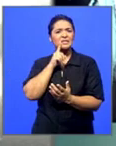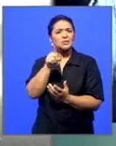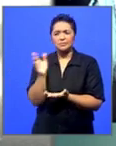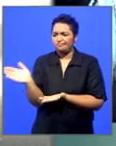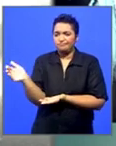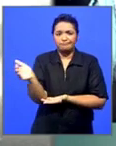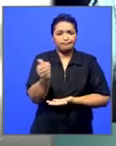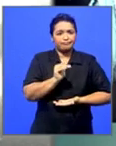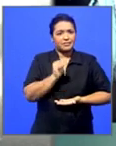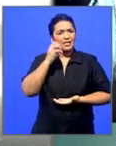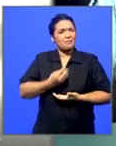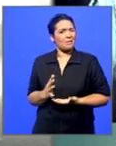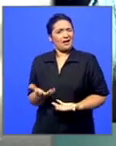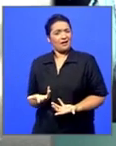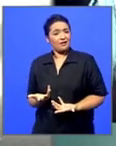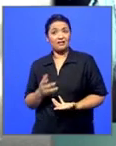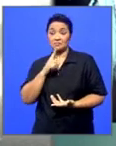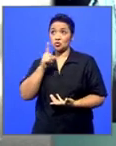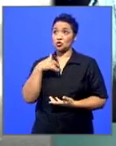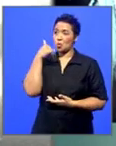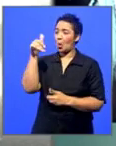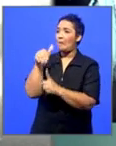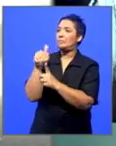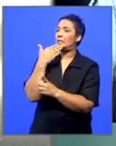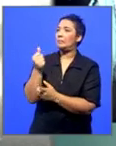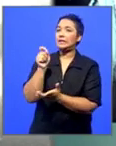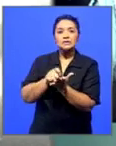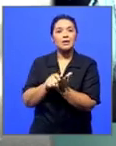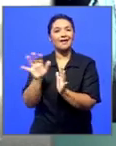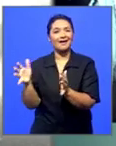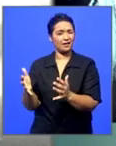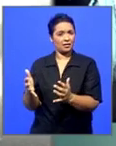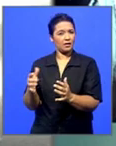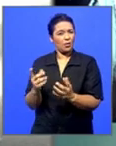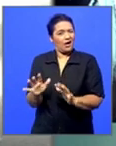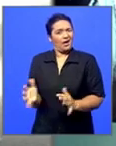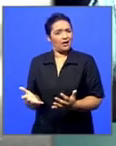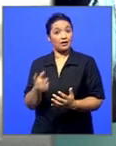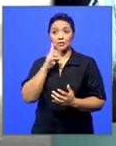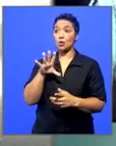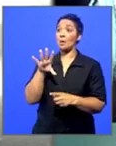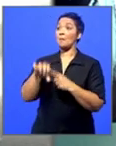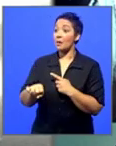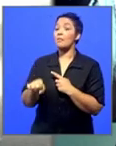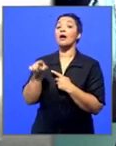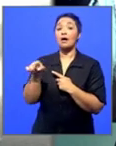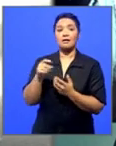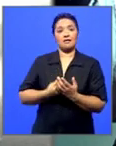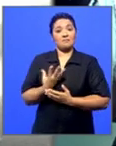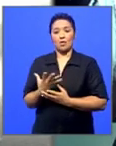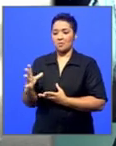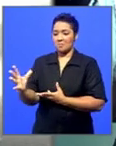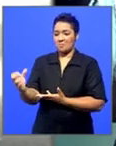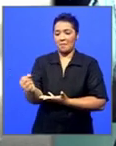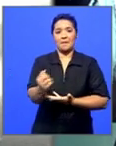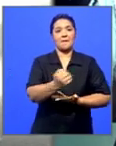and did you commission them, or did you call on people to write these poems, or did you happen to stumble upon a few works of art